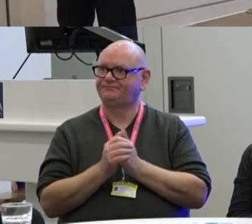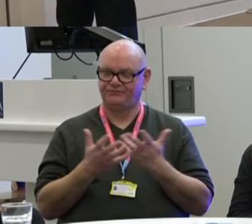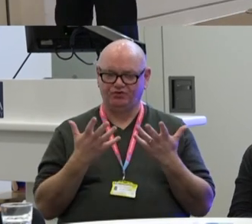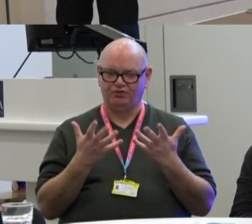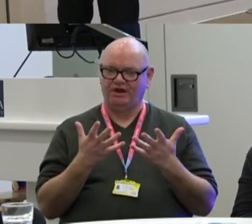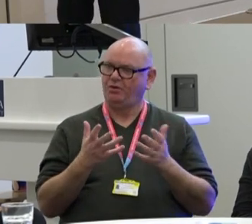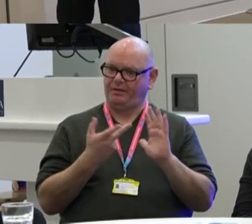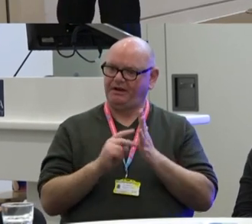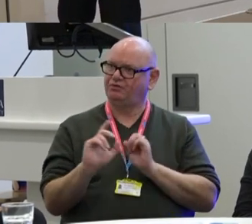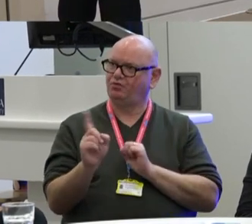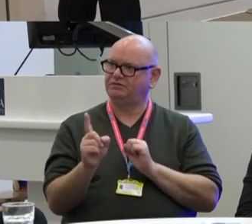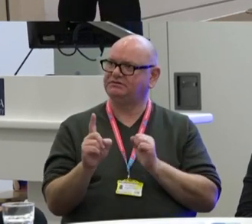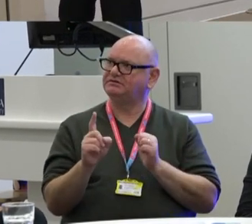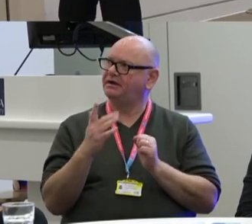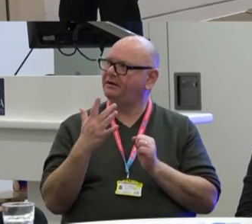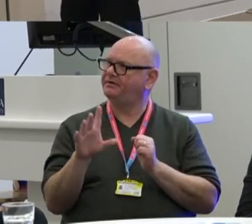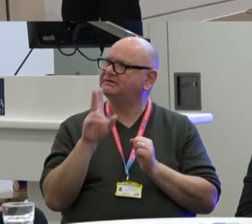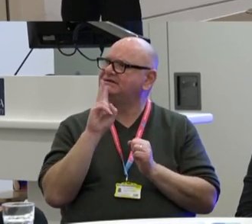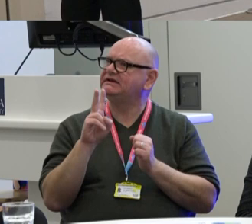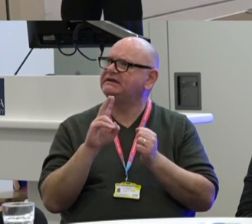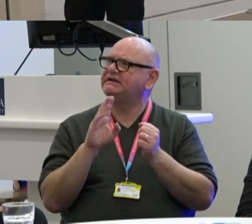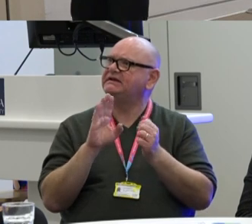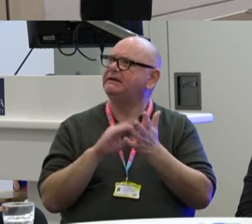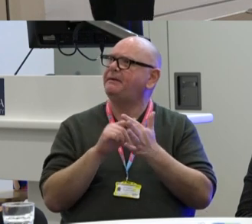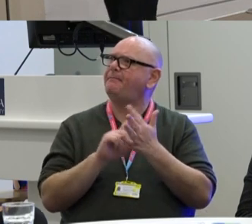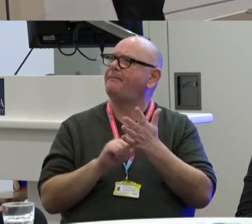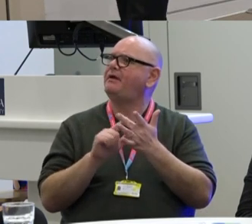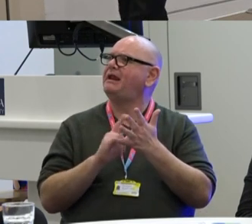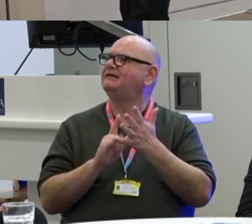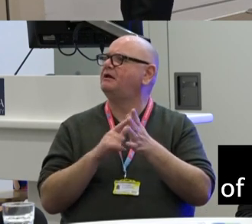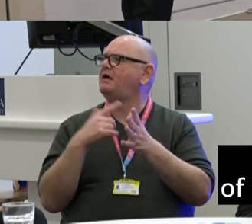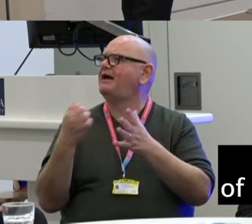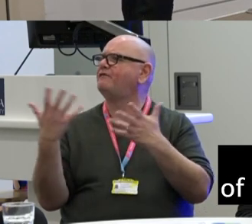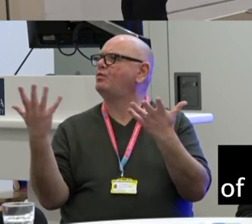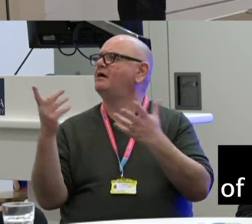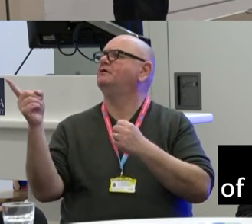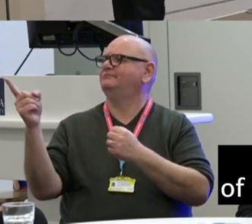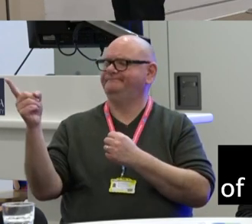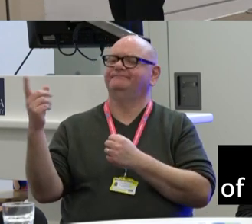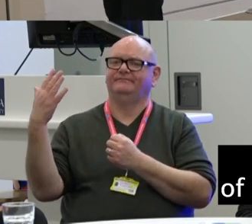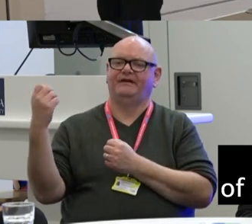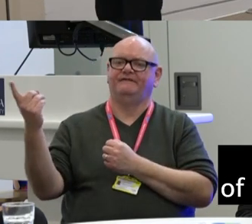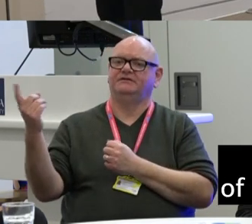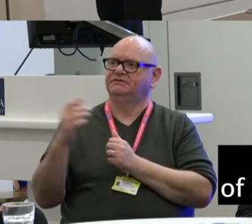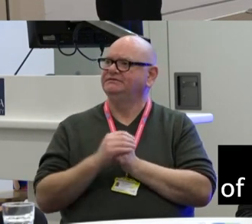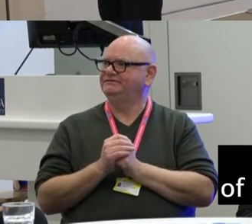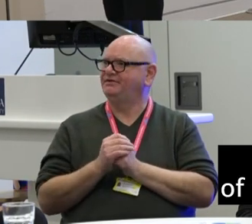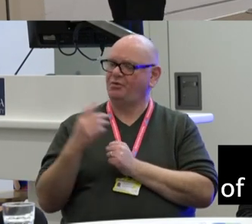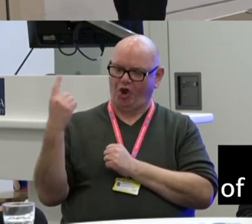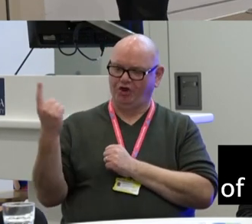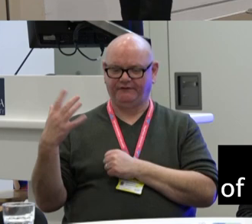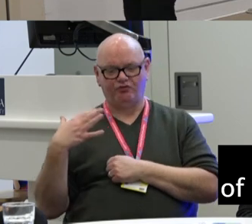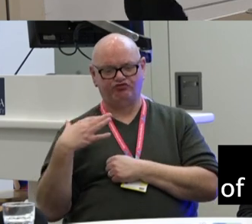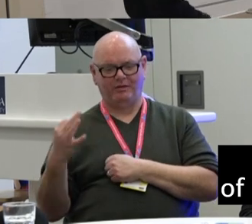is, I saw Melissa just now. Yeah, Melissa is here. Exactly, she's here, she sneaked in. Melissa is the representation of the internet today.